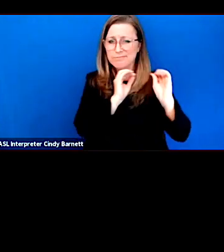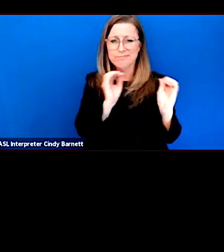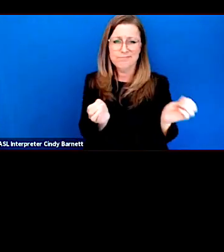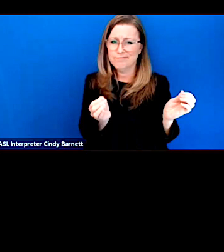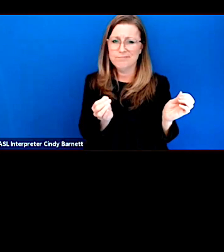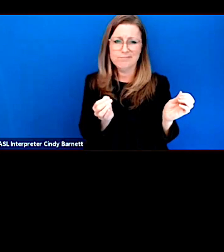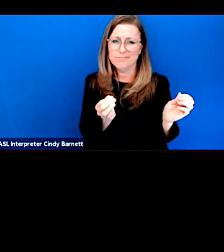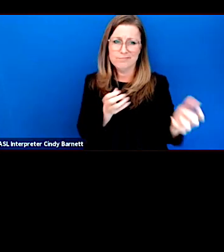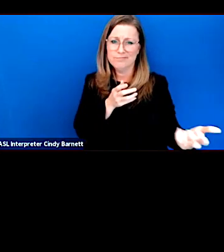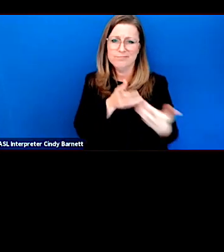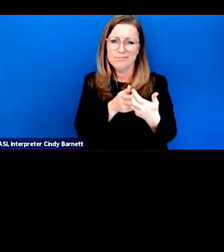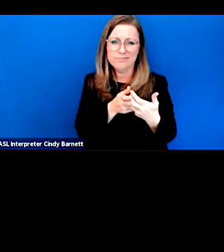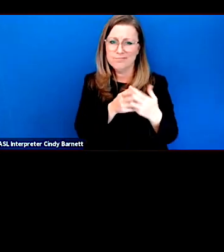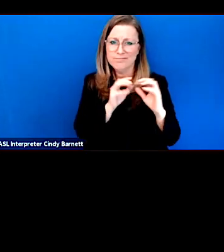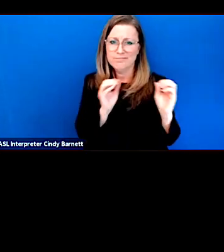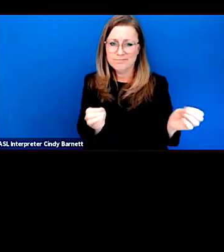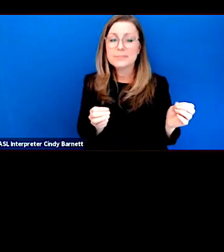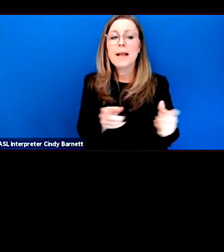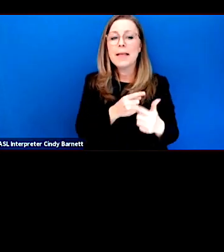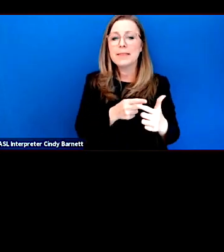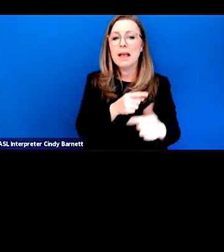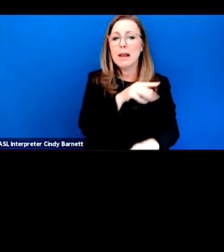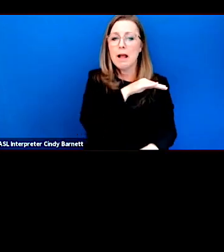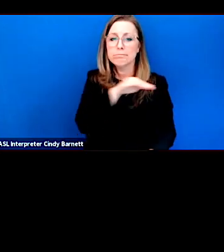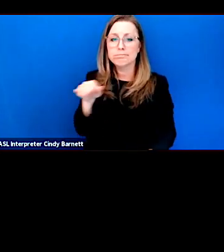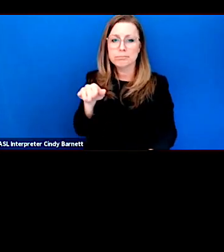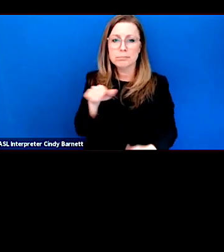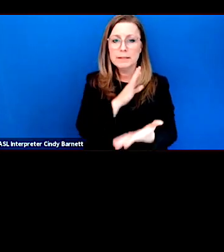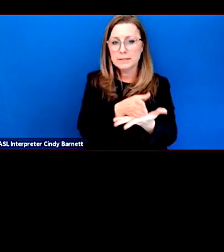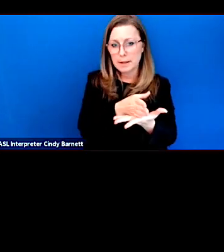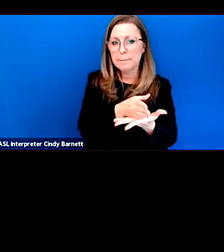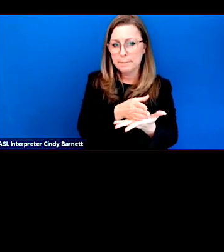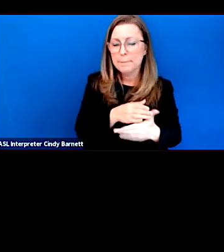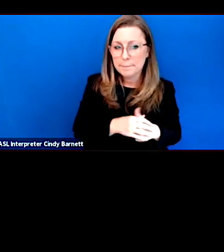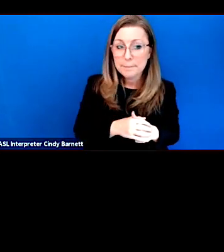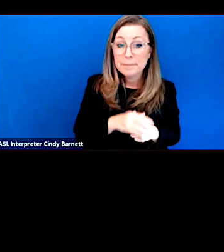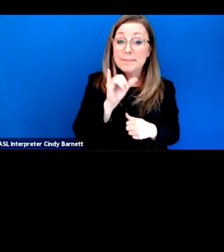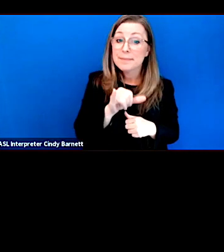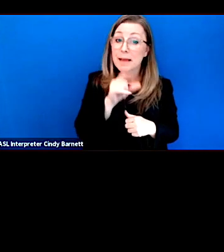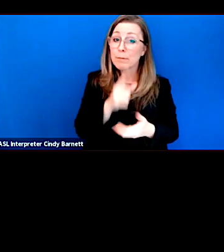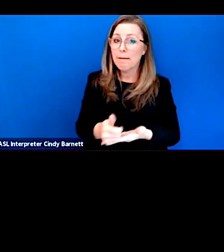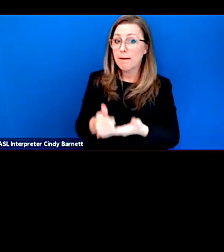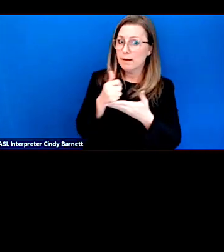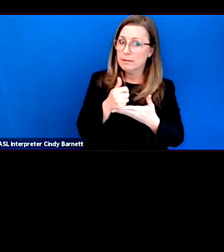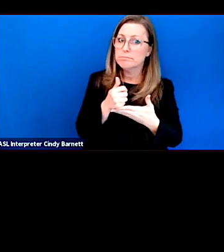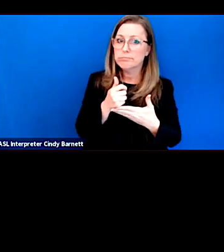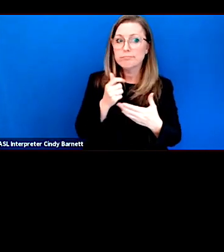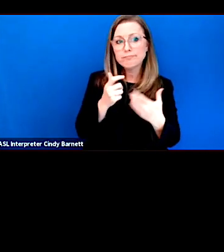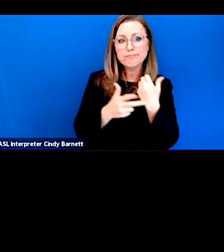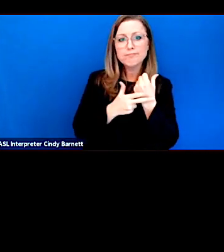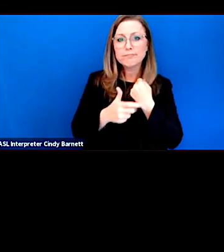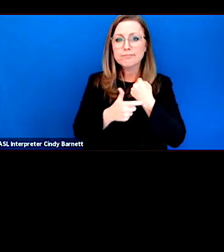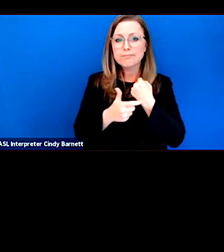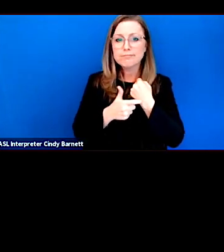started doing syntheses. And that's really helped with kind of maintaining our time so that we can move forward with the next